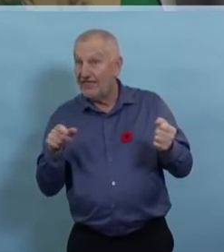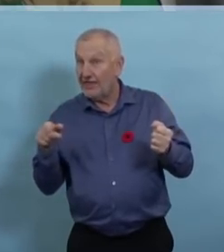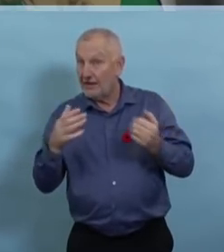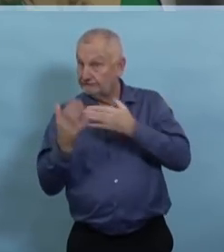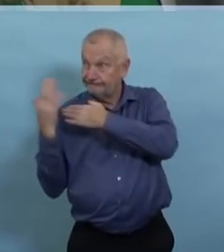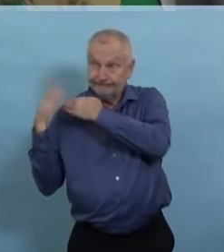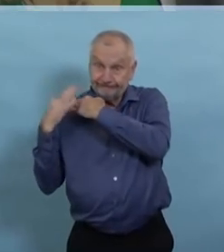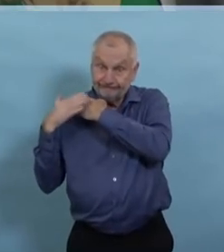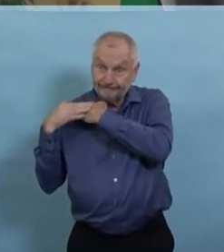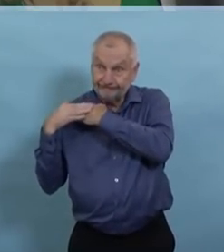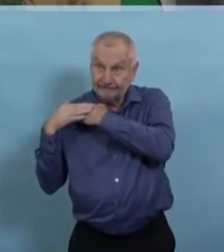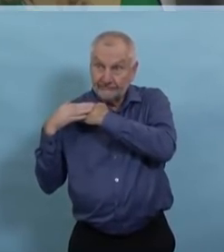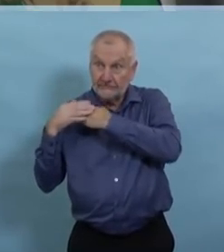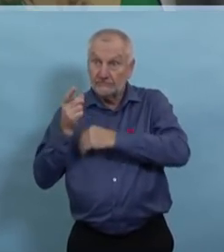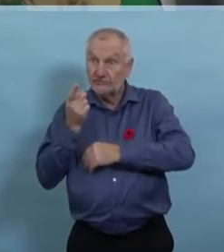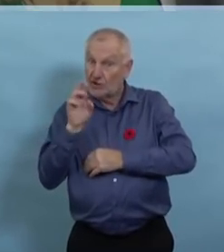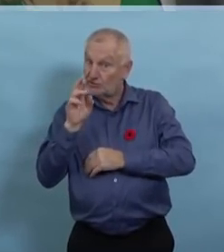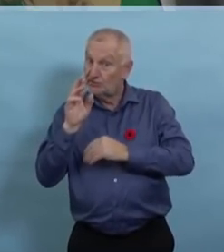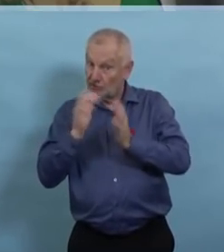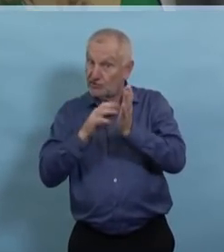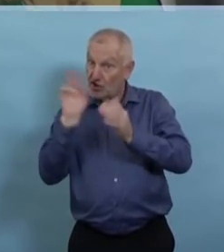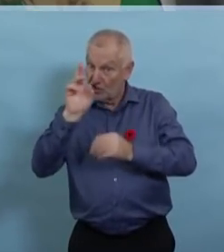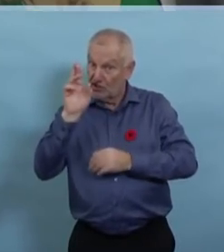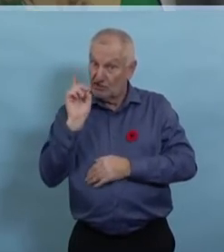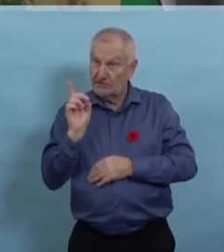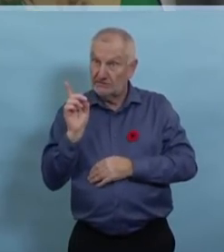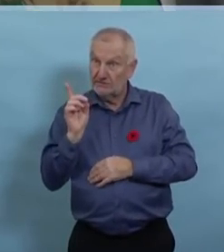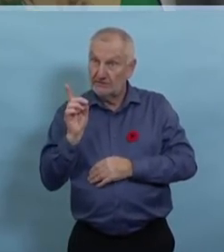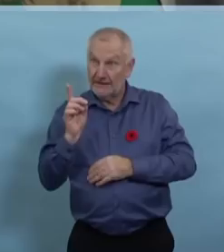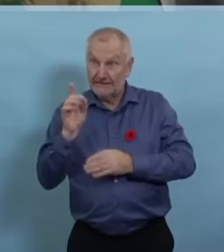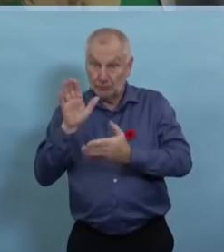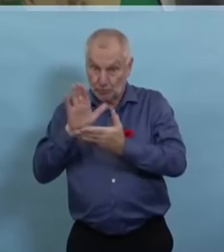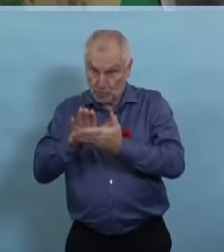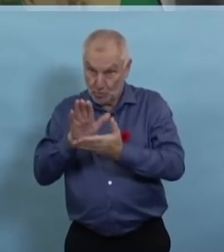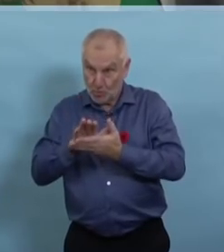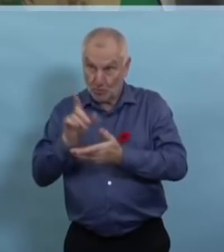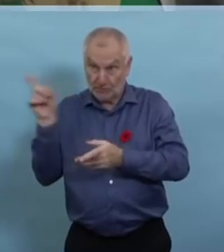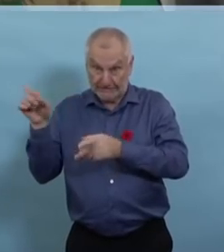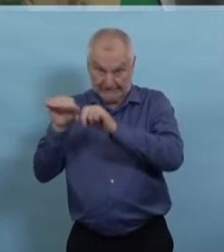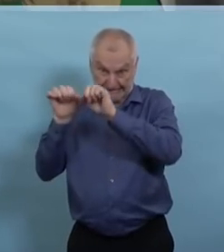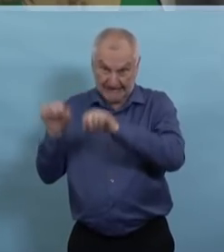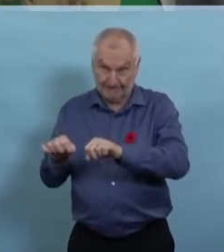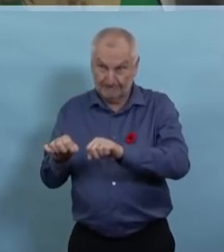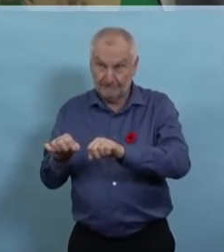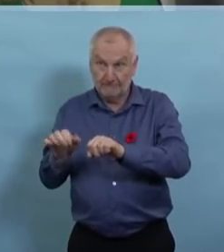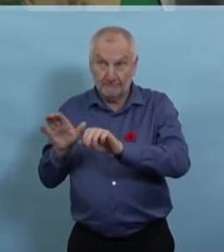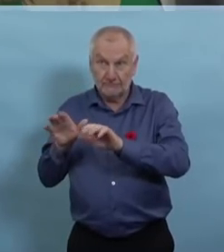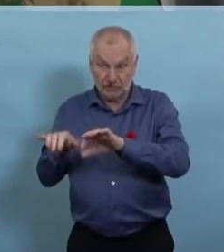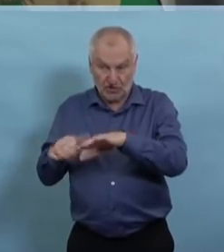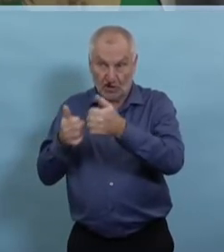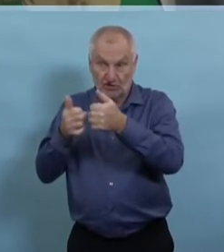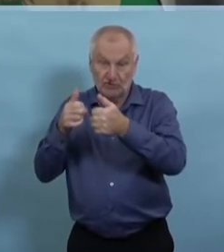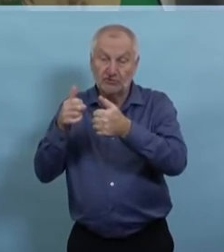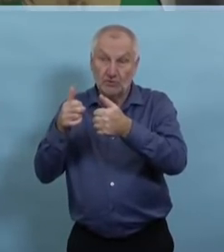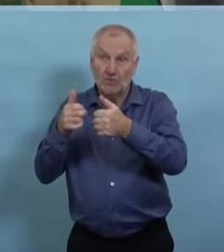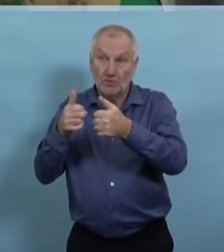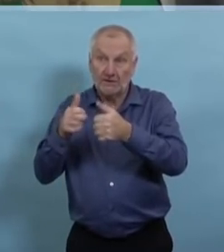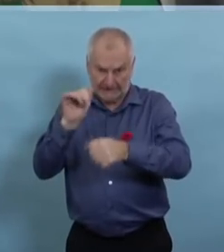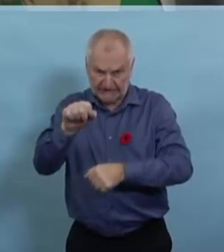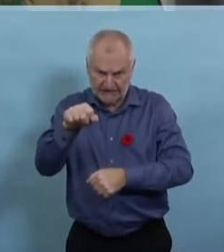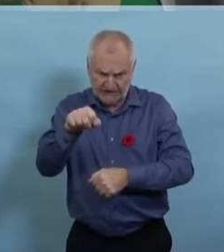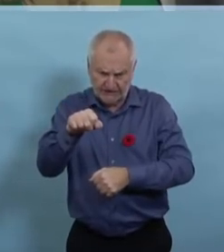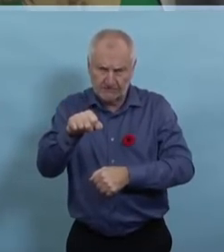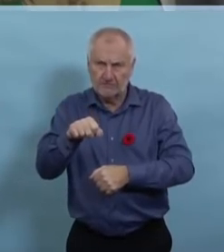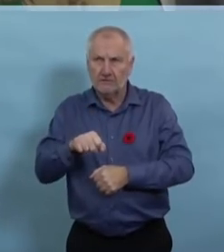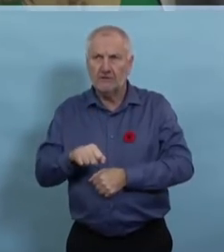Rusin isn't that there aren't challenges within the school system. There are, and isn't that there aren't stresses on those who